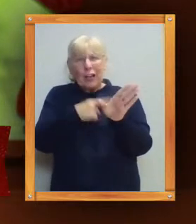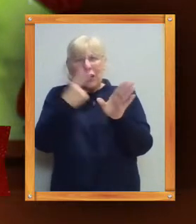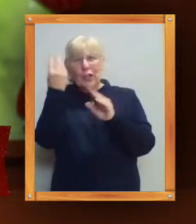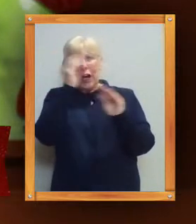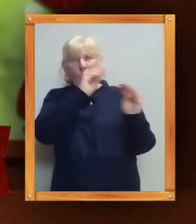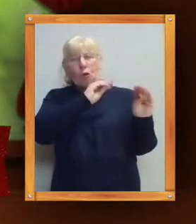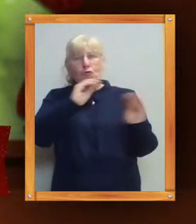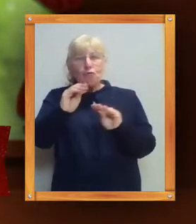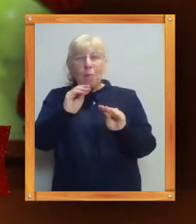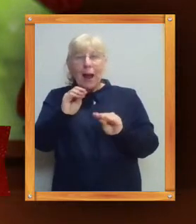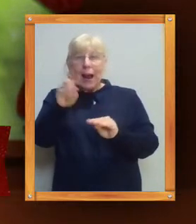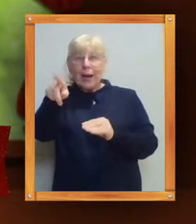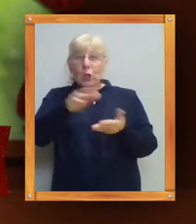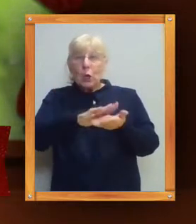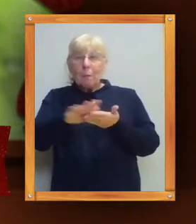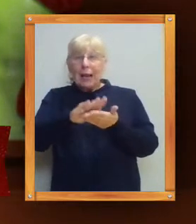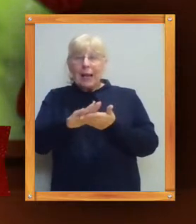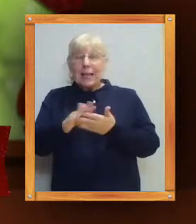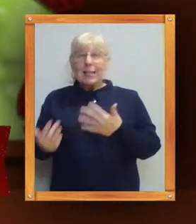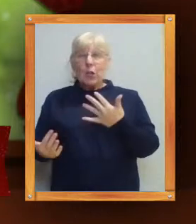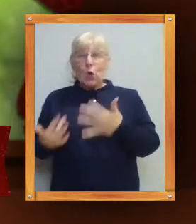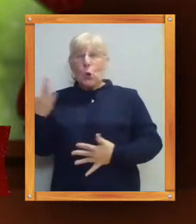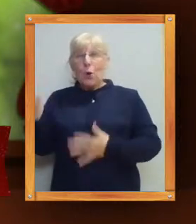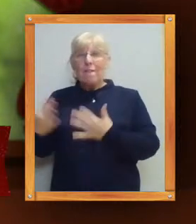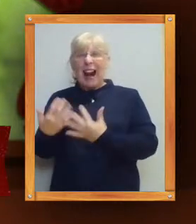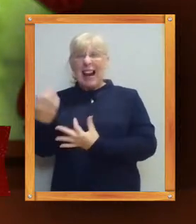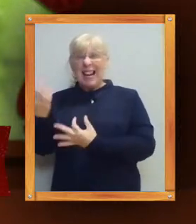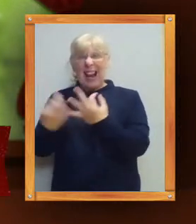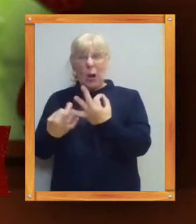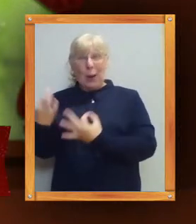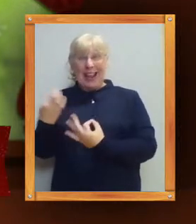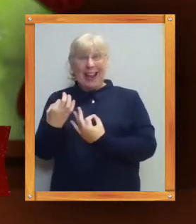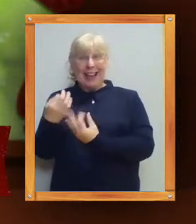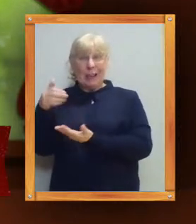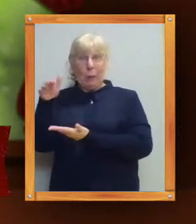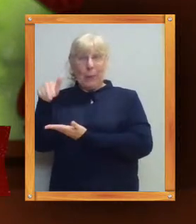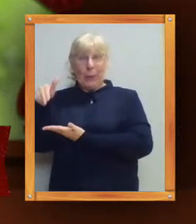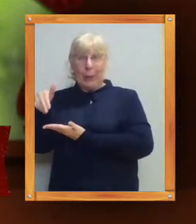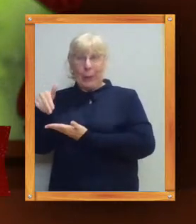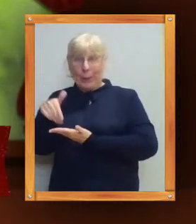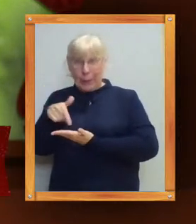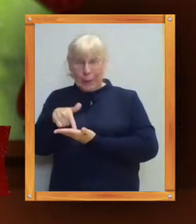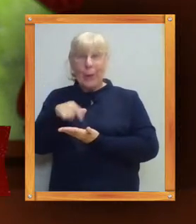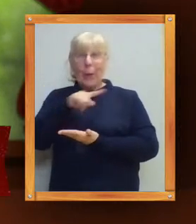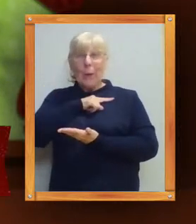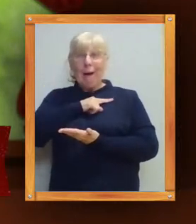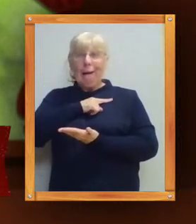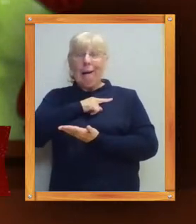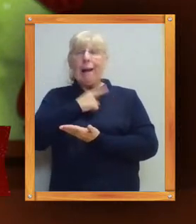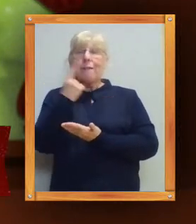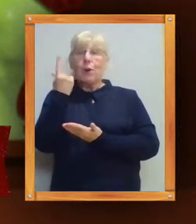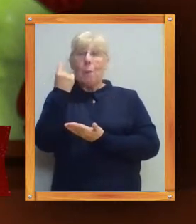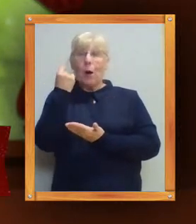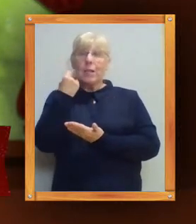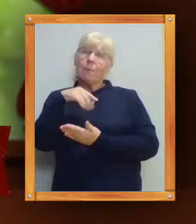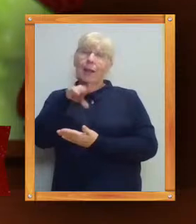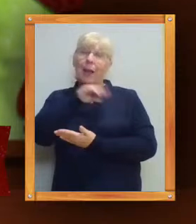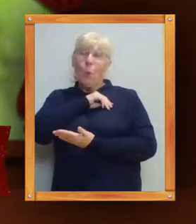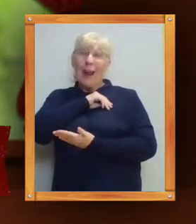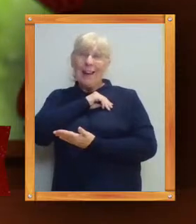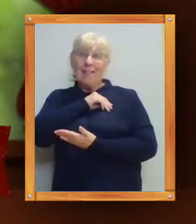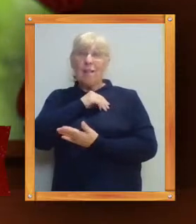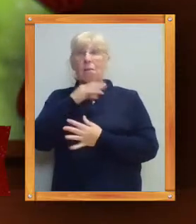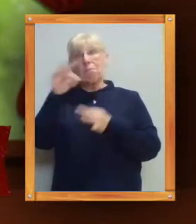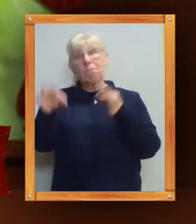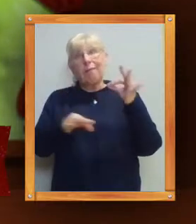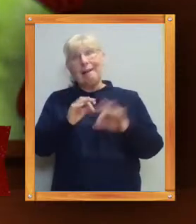up your Fireside quiz for a chance to win great prizes and to show your appreciation with a donation. Be sure to return your completed